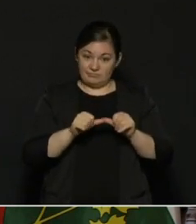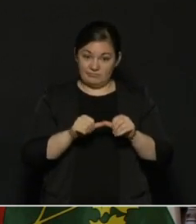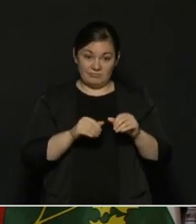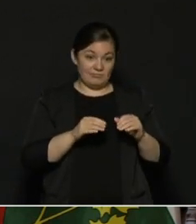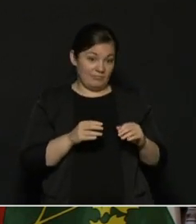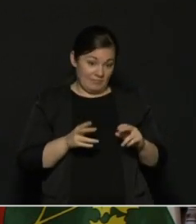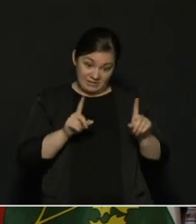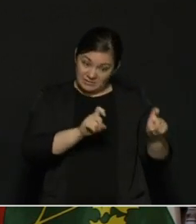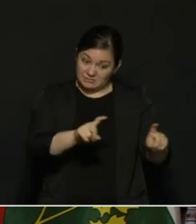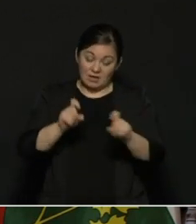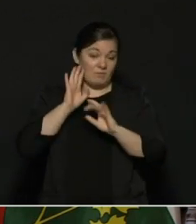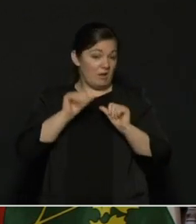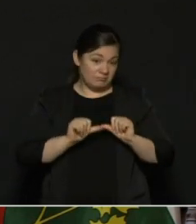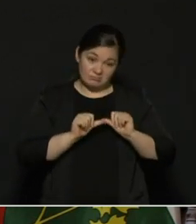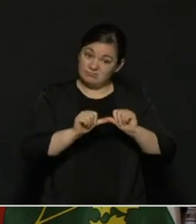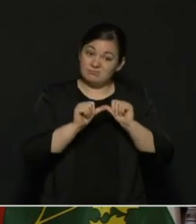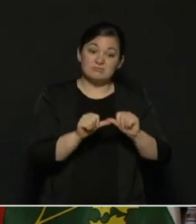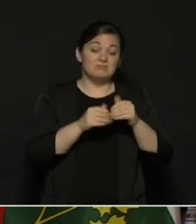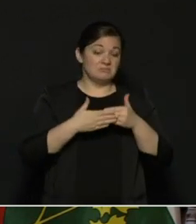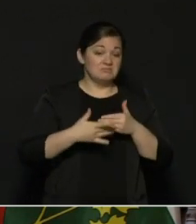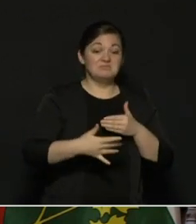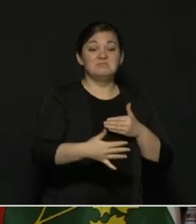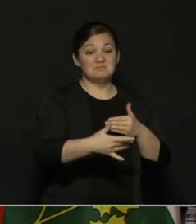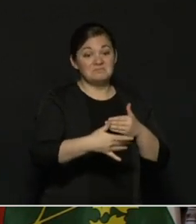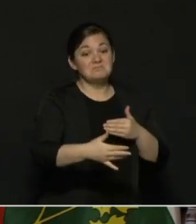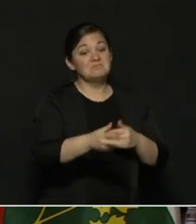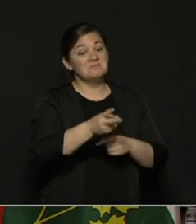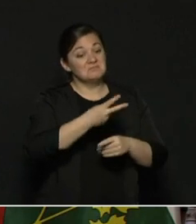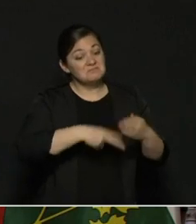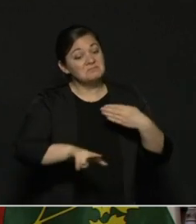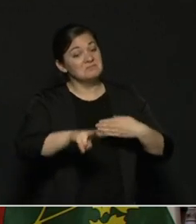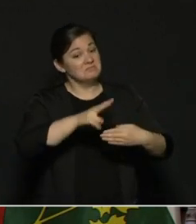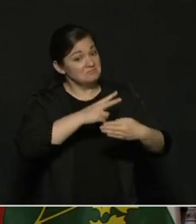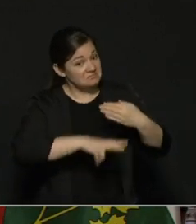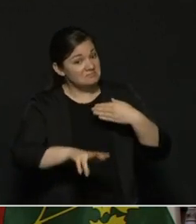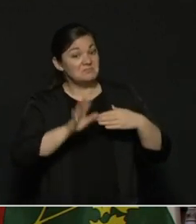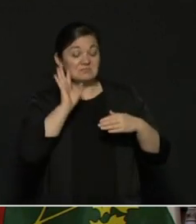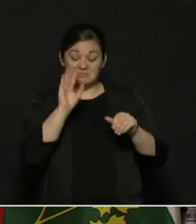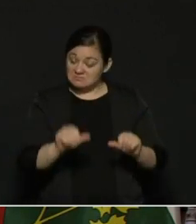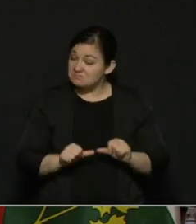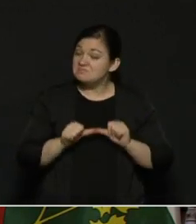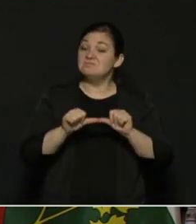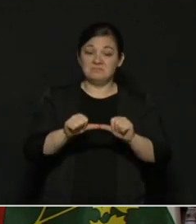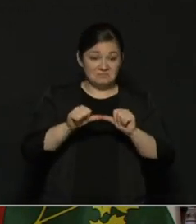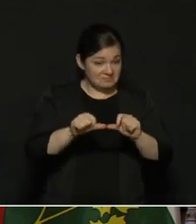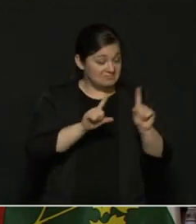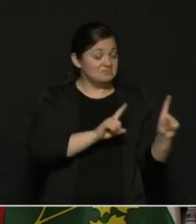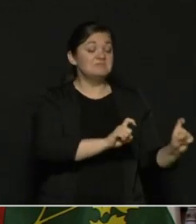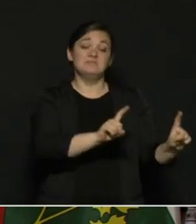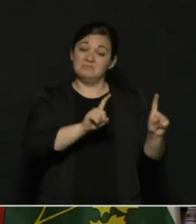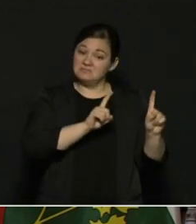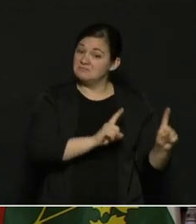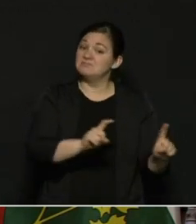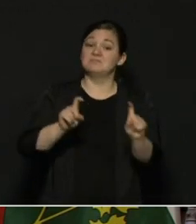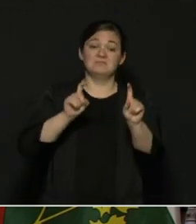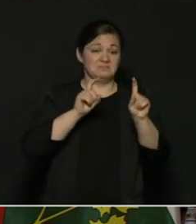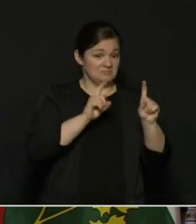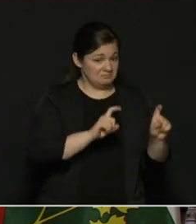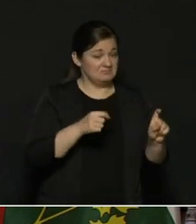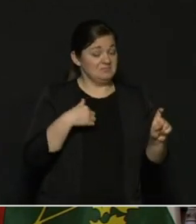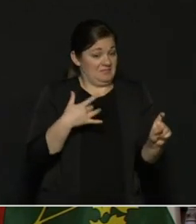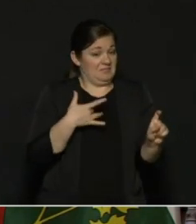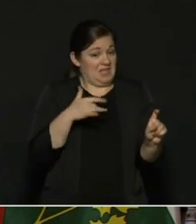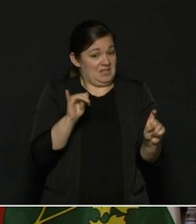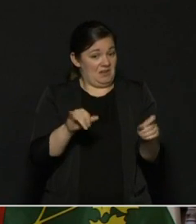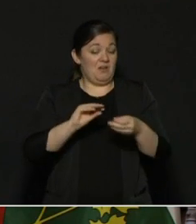next number of days and weeks to do that. So I think we're going to be ideally keeping this number up fairly